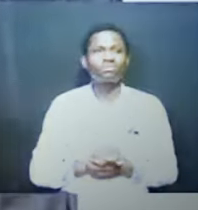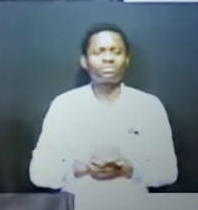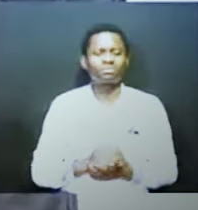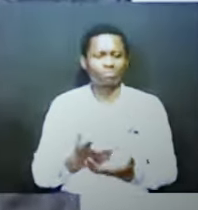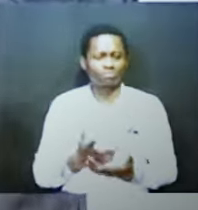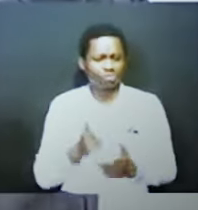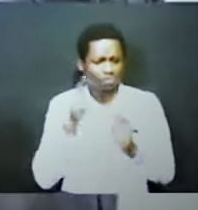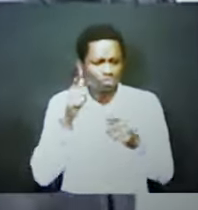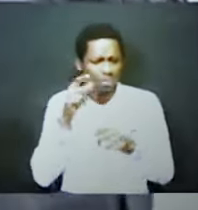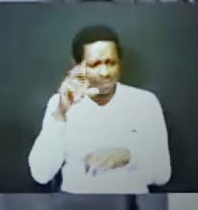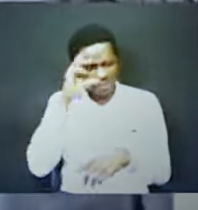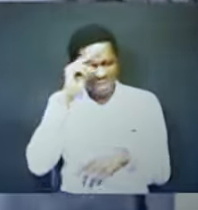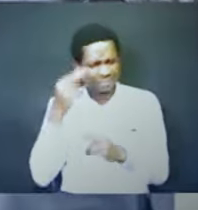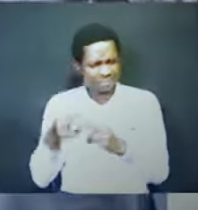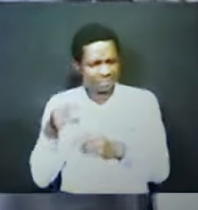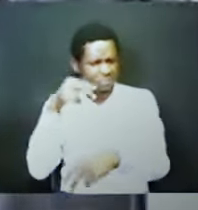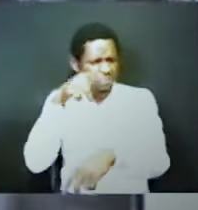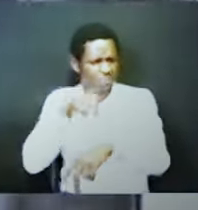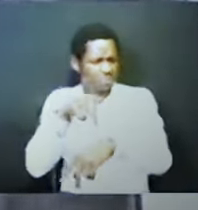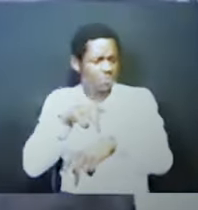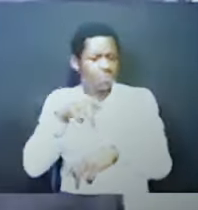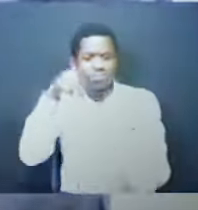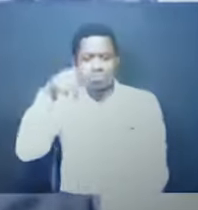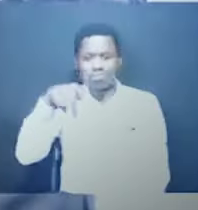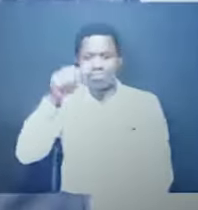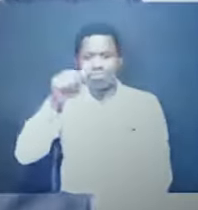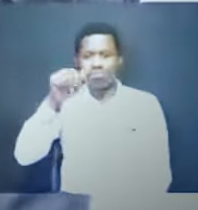man, Paul.